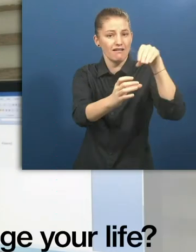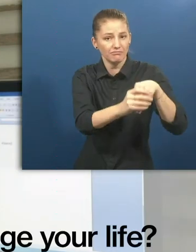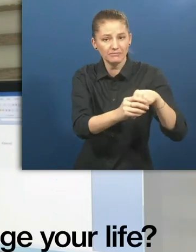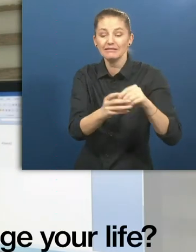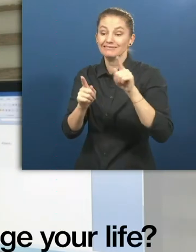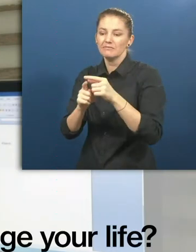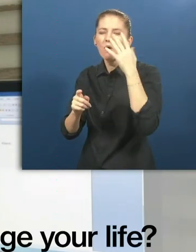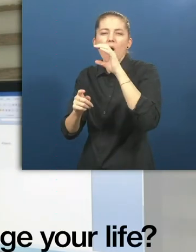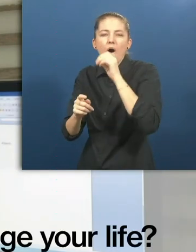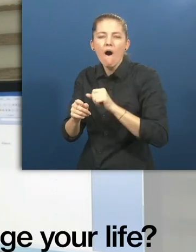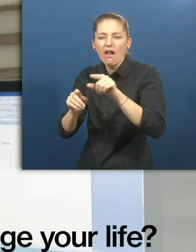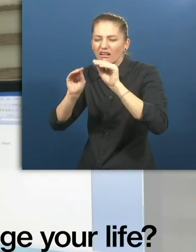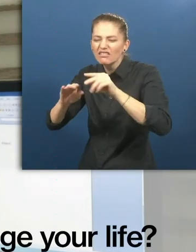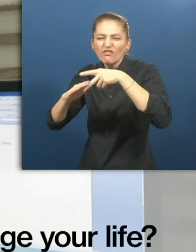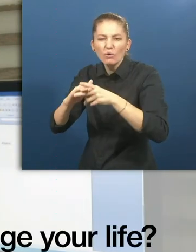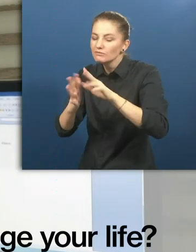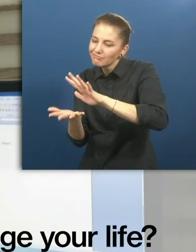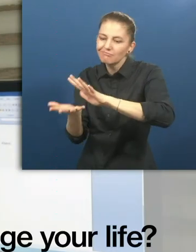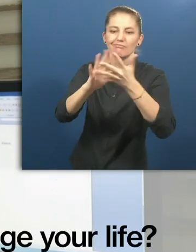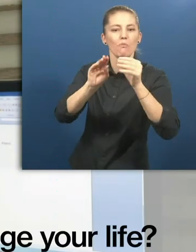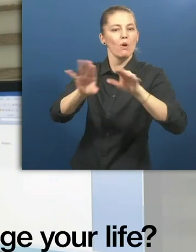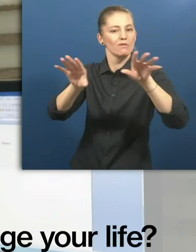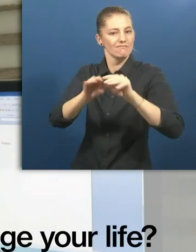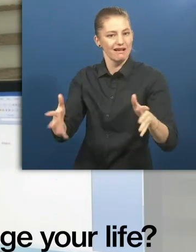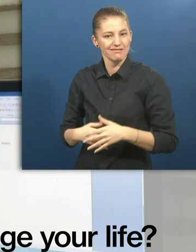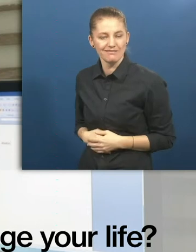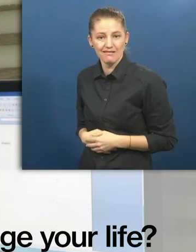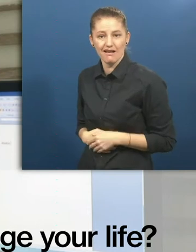this solution change your life?